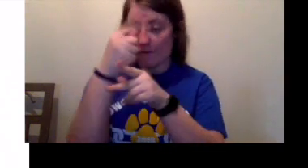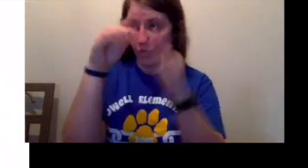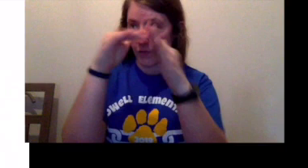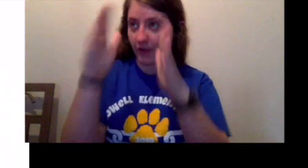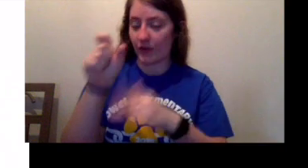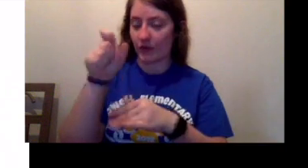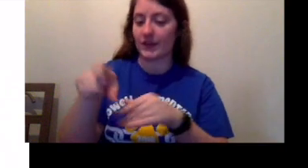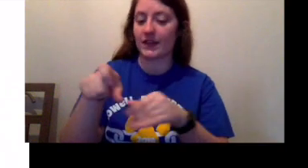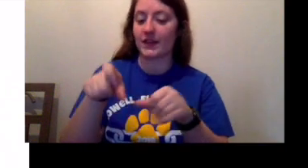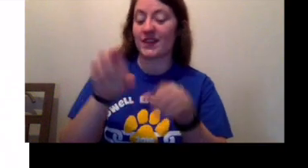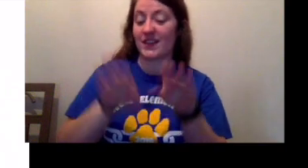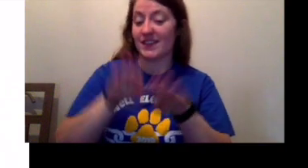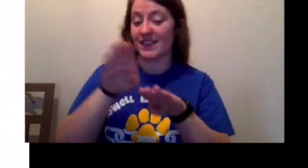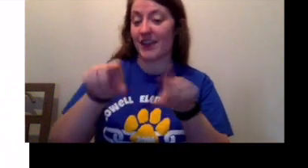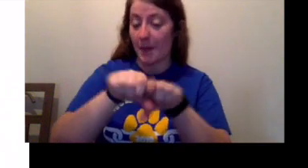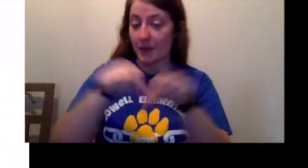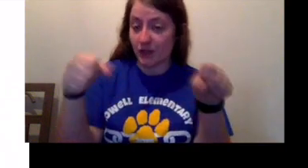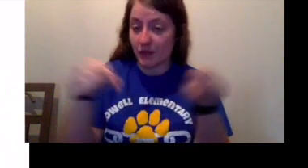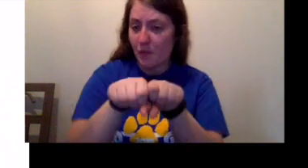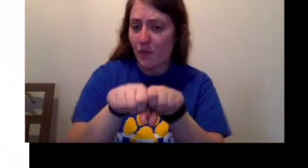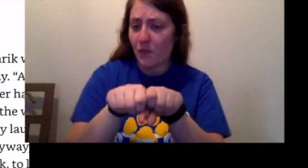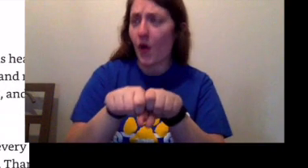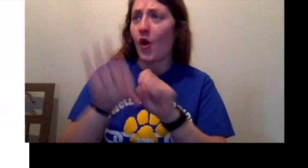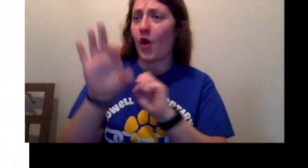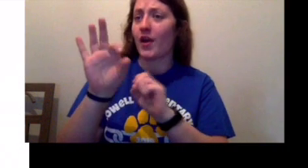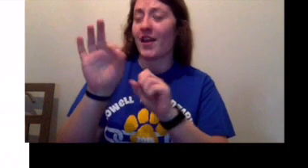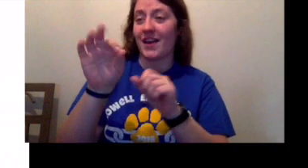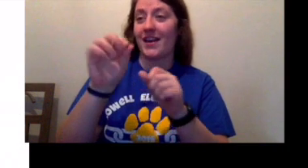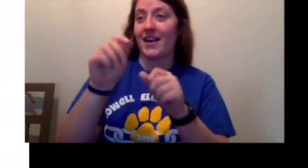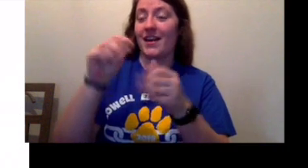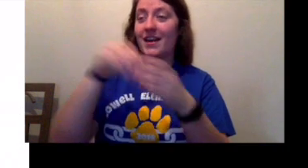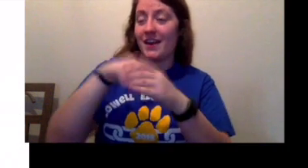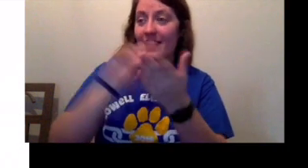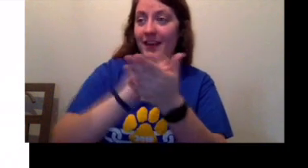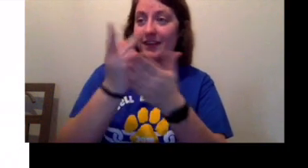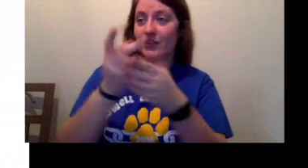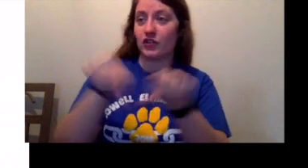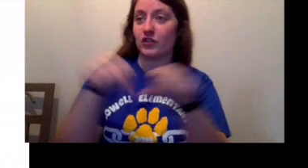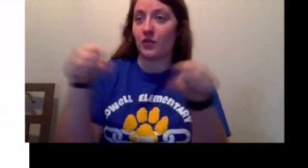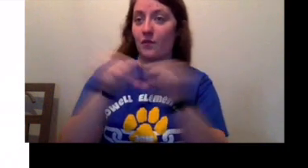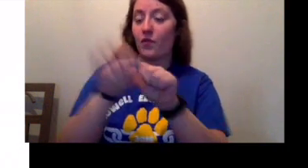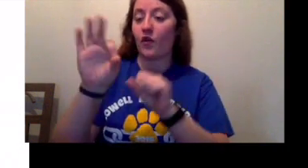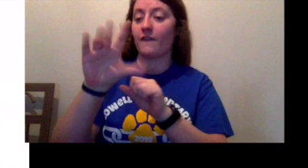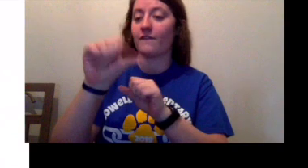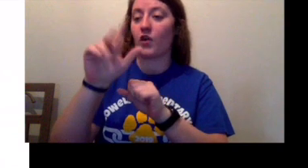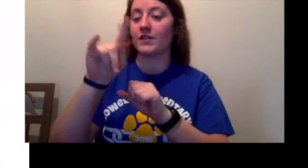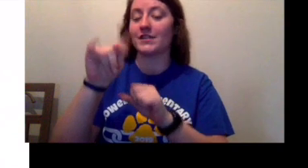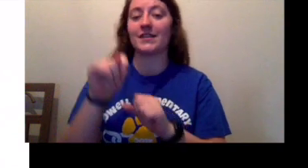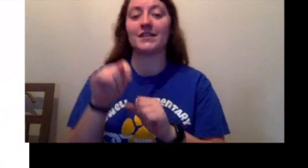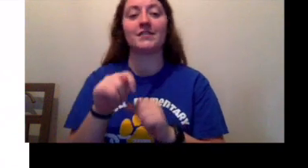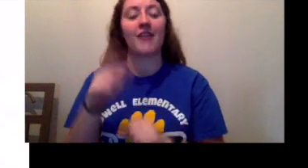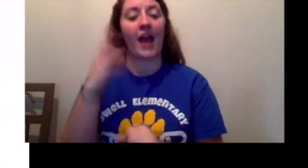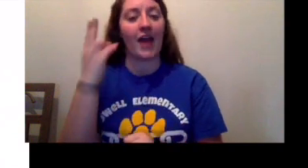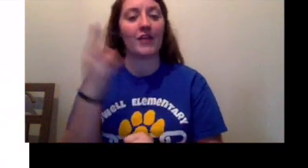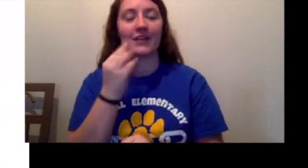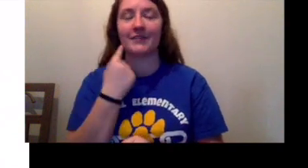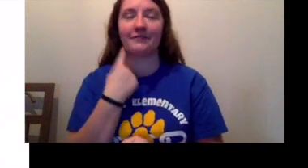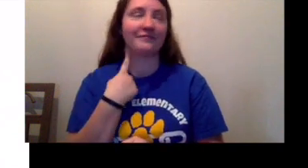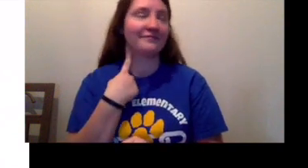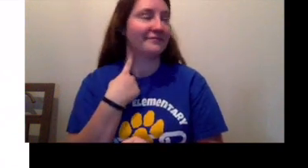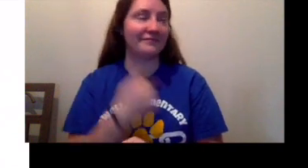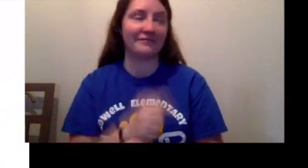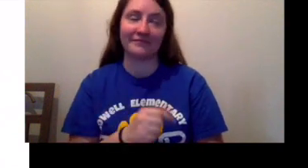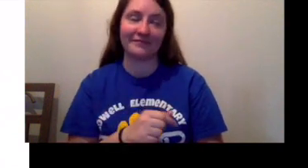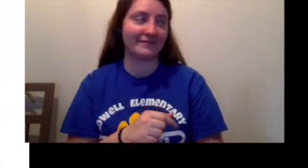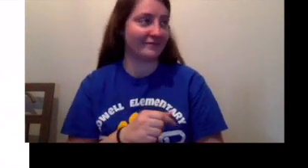is broken, and there's a leaking faucet in the kitchen, and... Henrik was grinning at her, shaking his head in mock